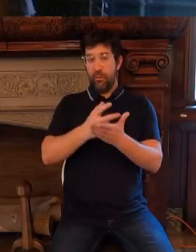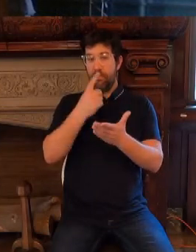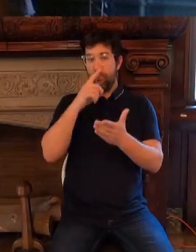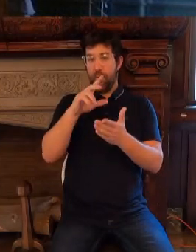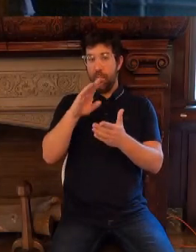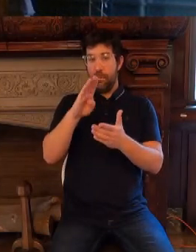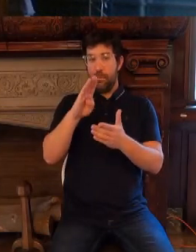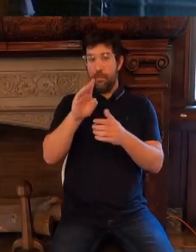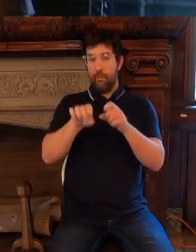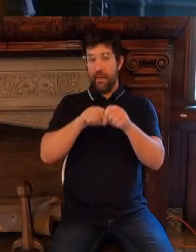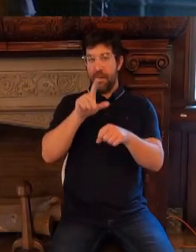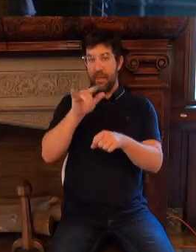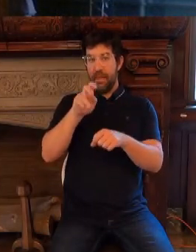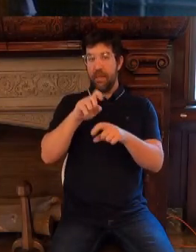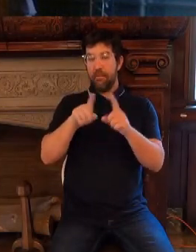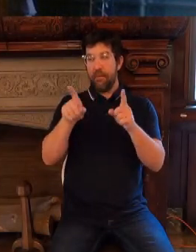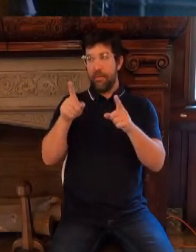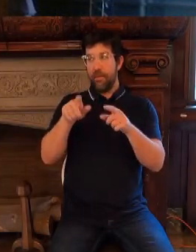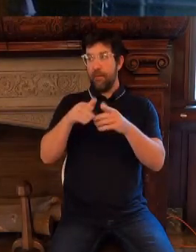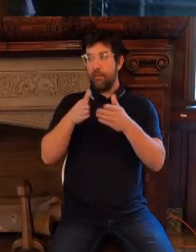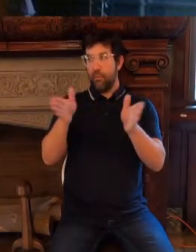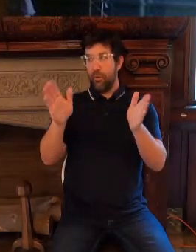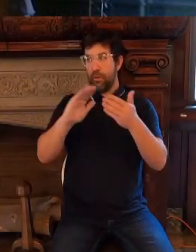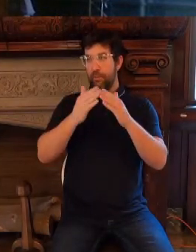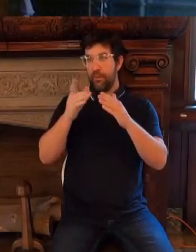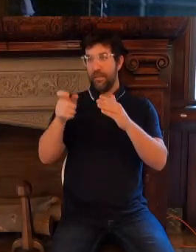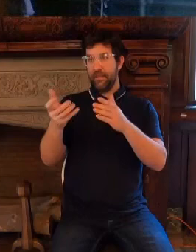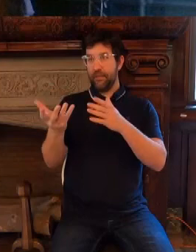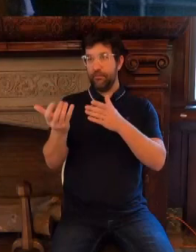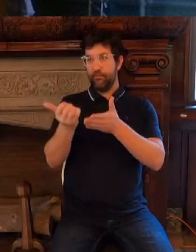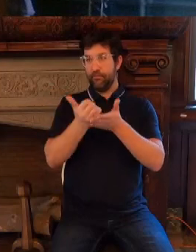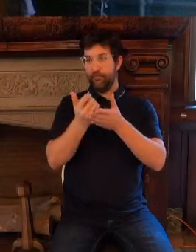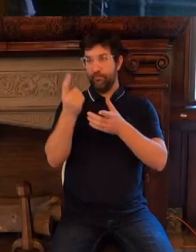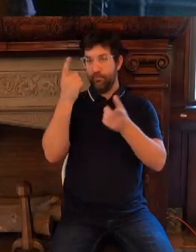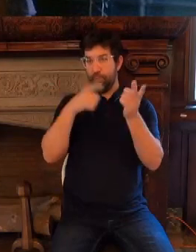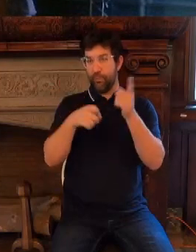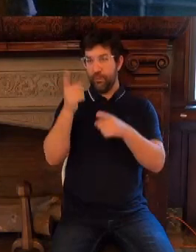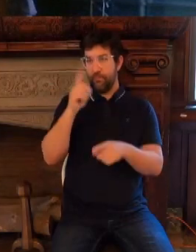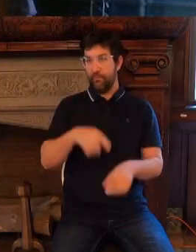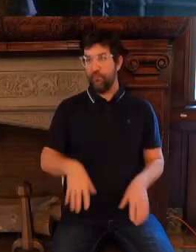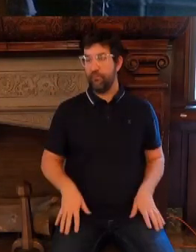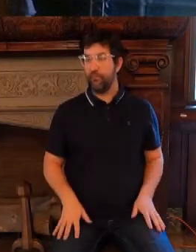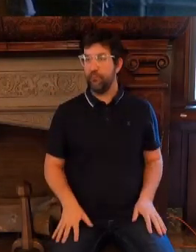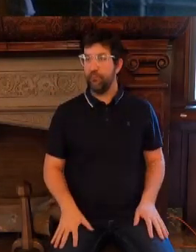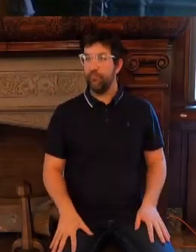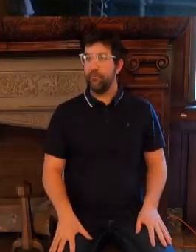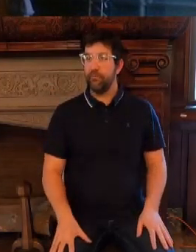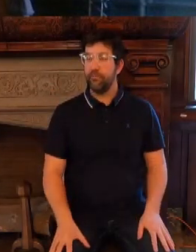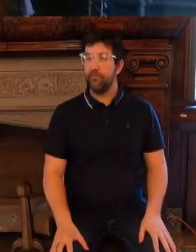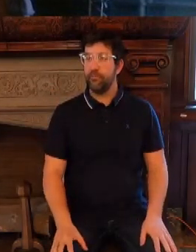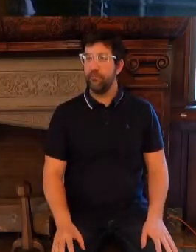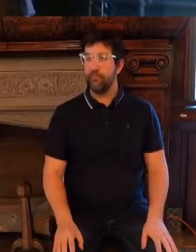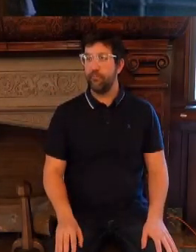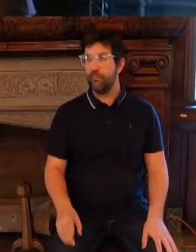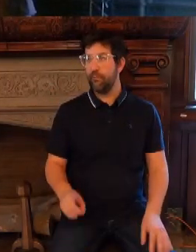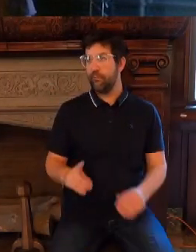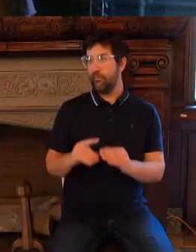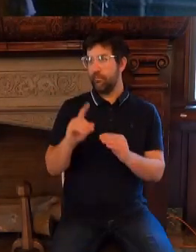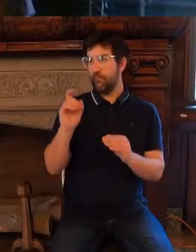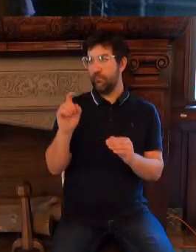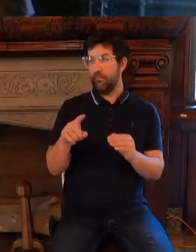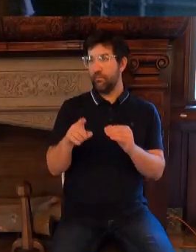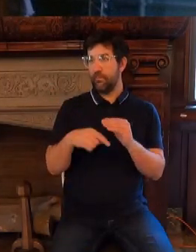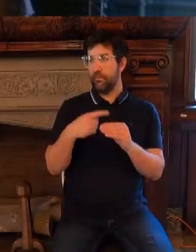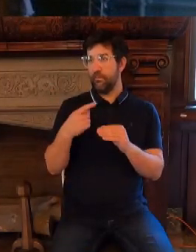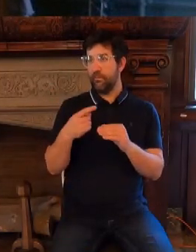I have to do it with the broader community. I hope that reasonably answers your question. I know that's difficult. I have one other question, and that's about